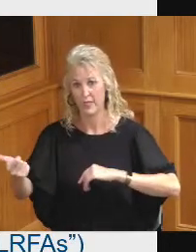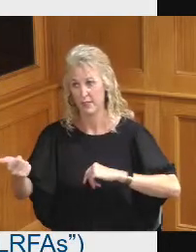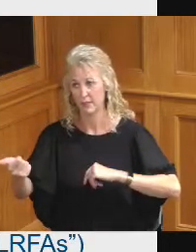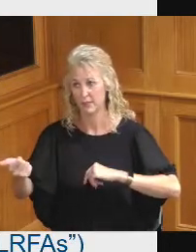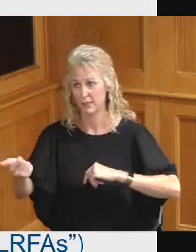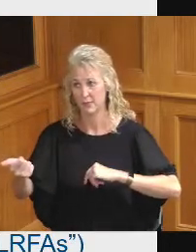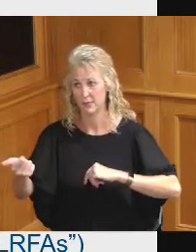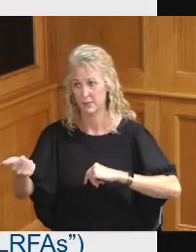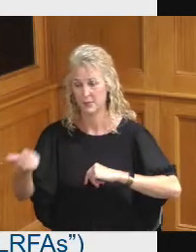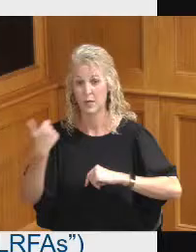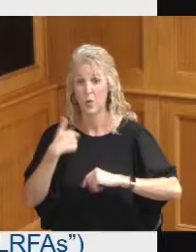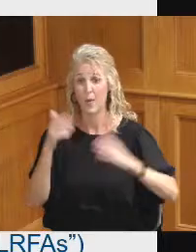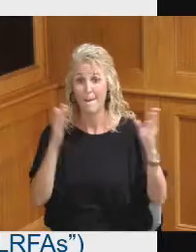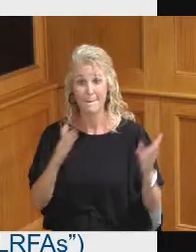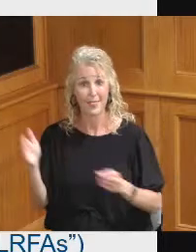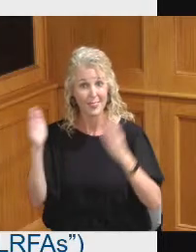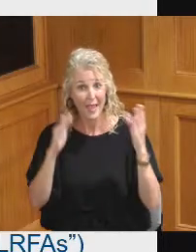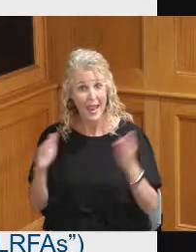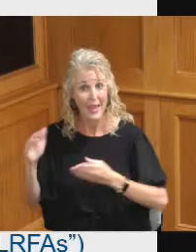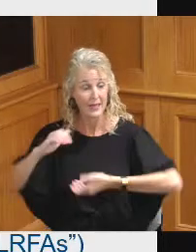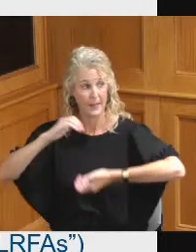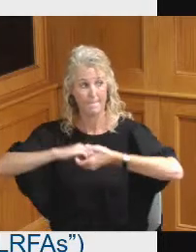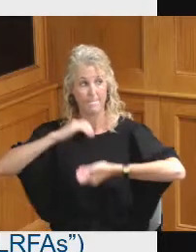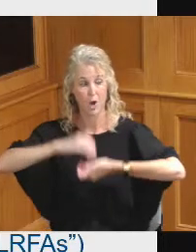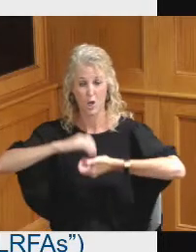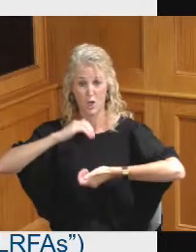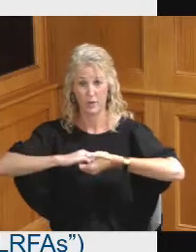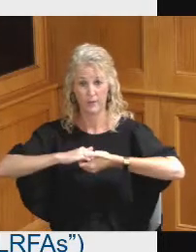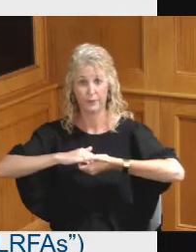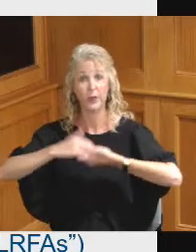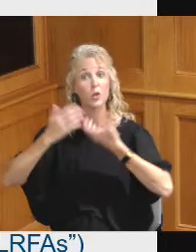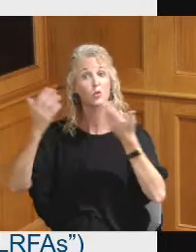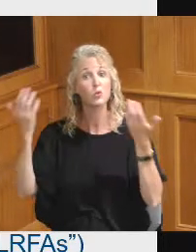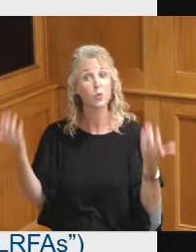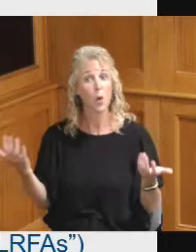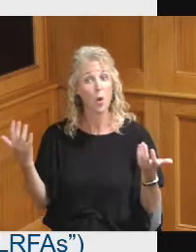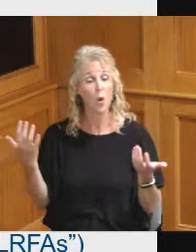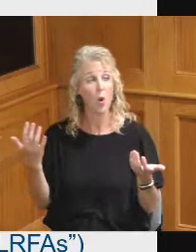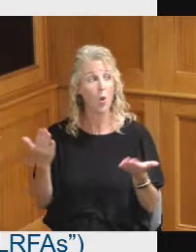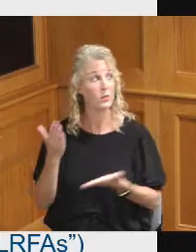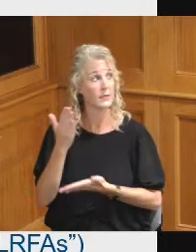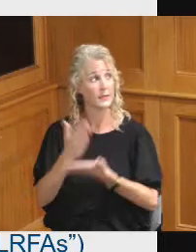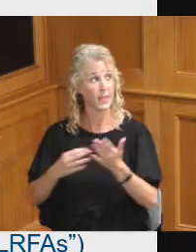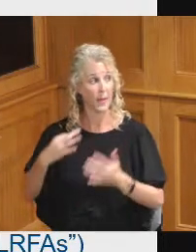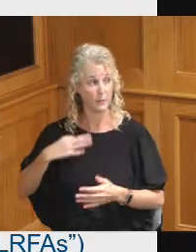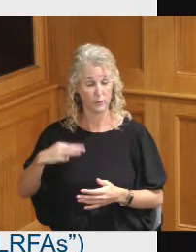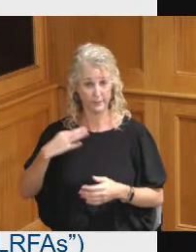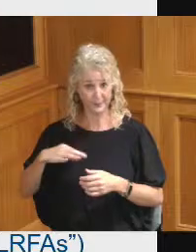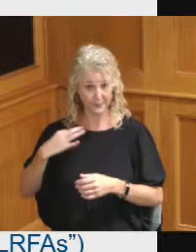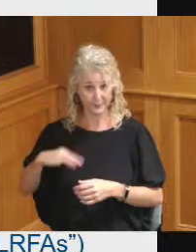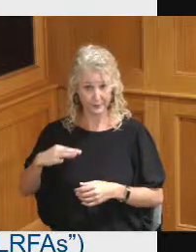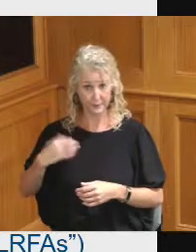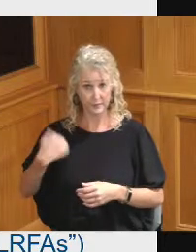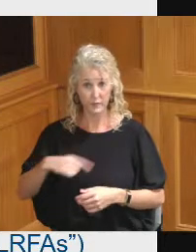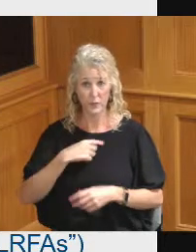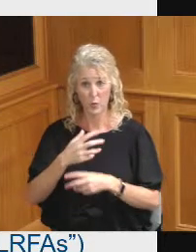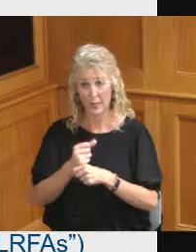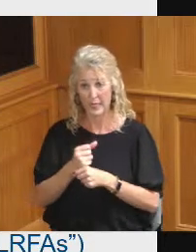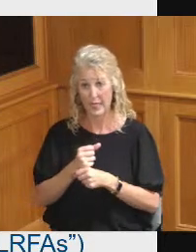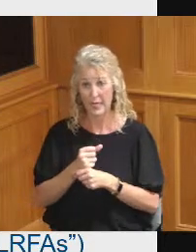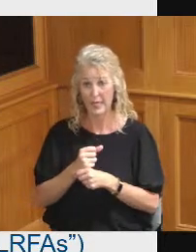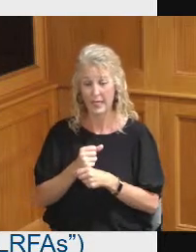And we're planning on doing this in a partnering manner, right? So we can get some of those credits by doing